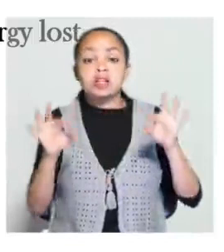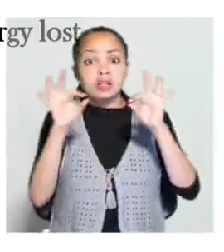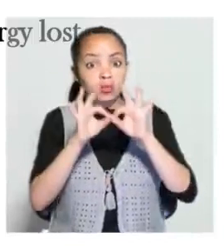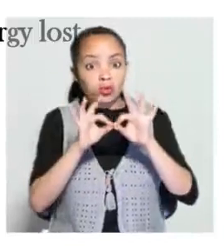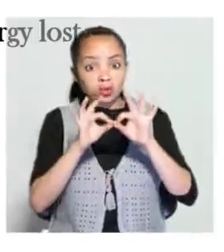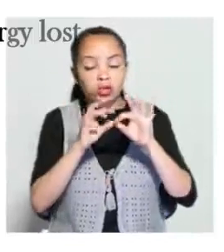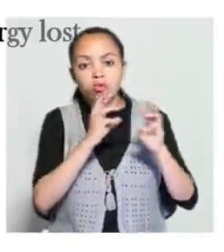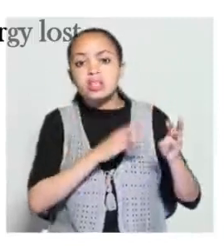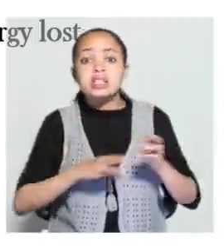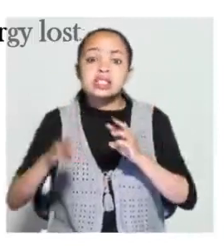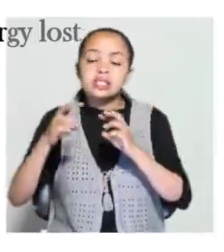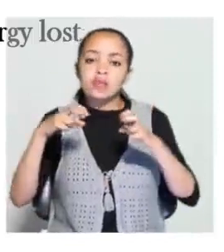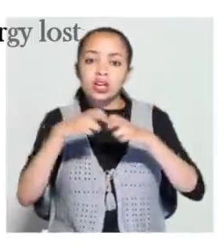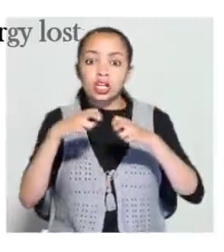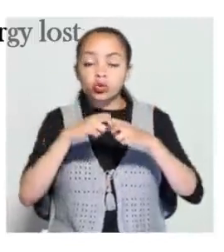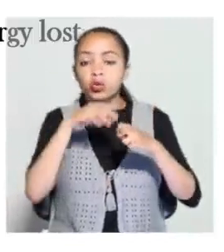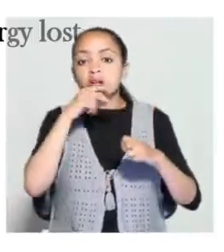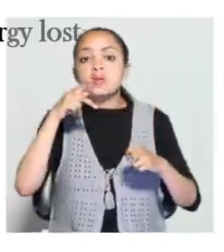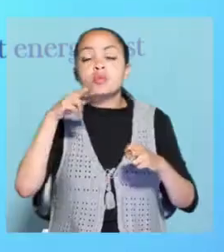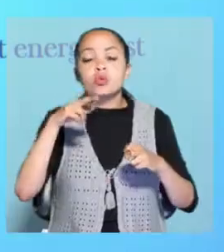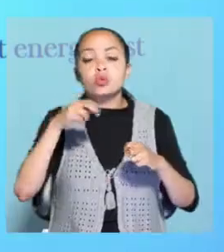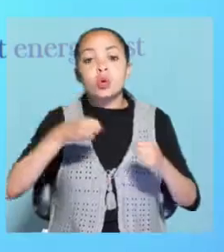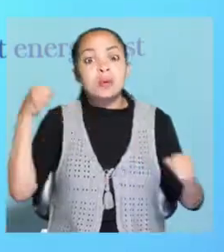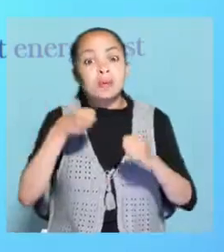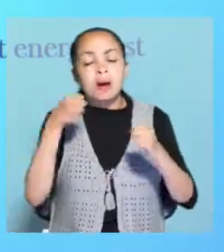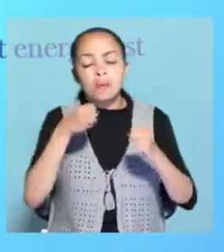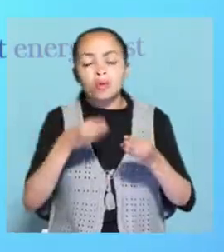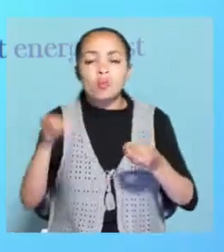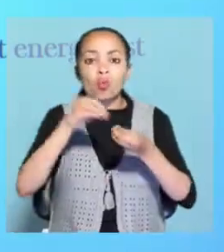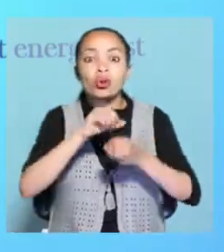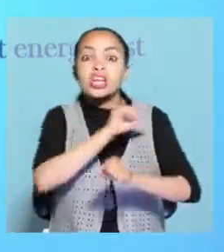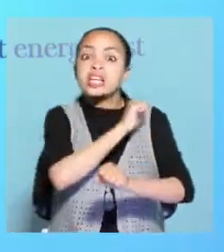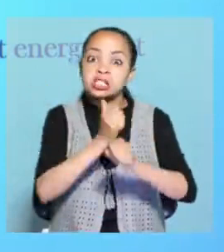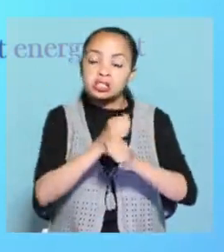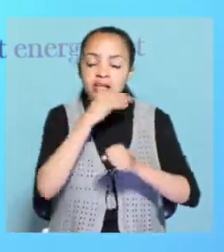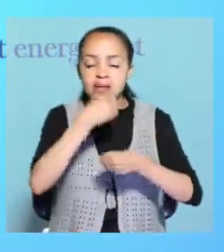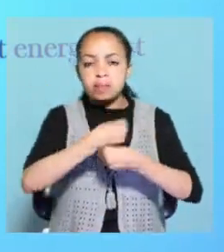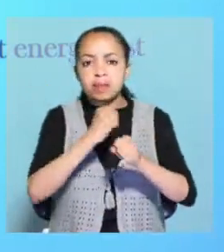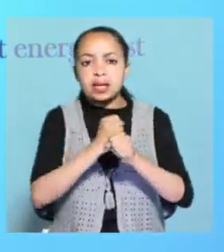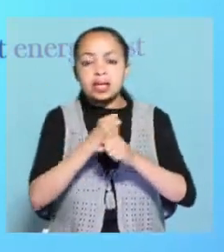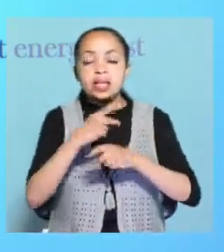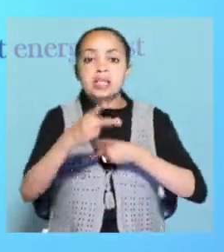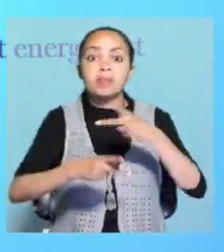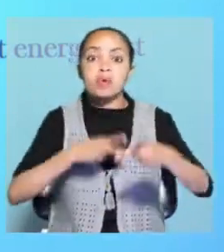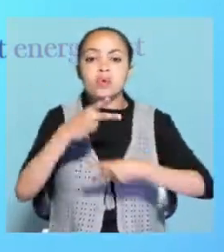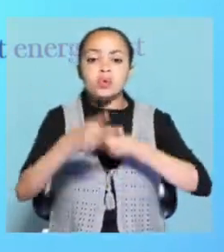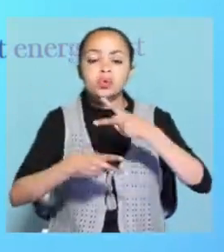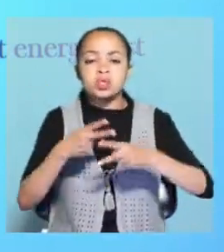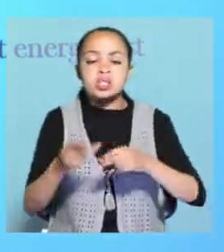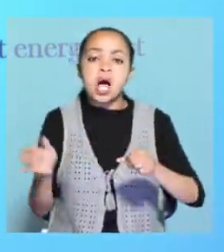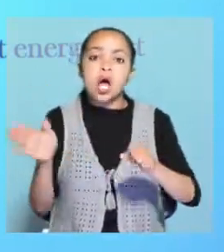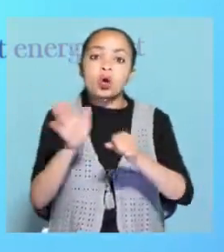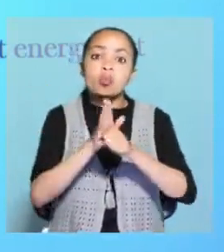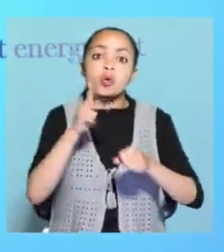the system of electron in the proton pump to become more energetic, and making the process to become